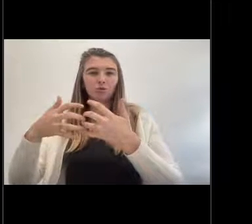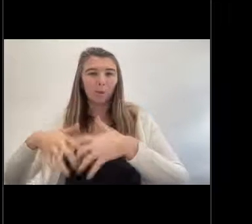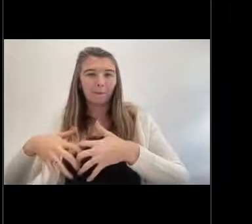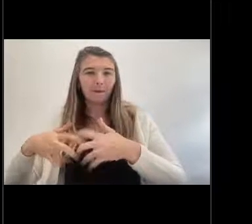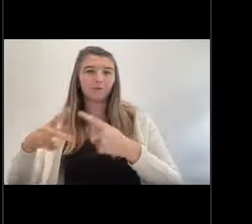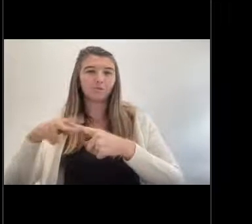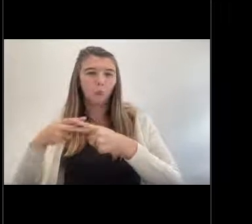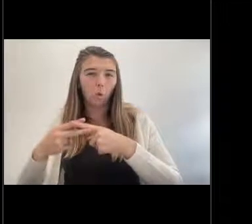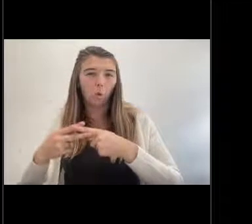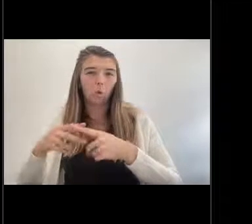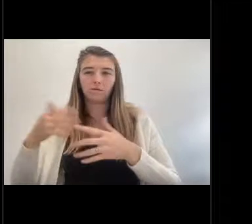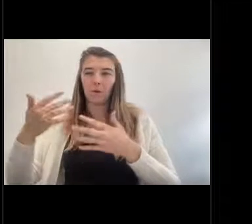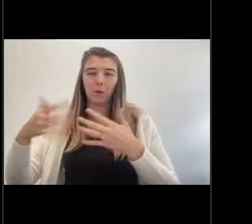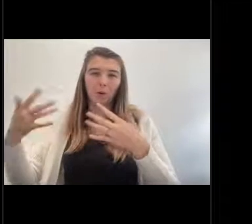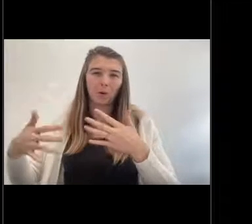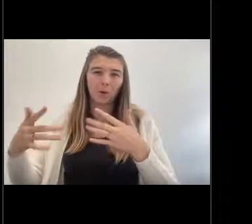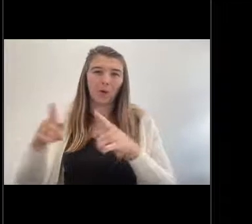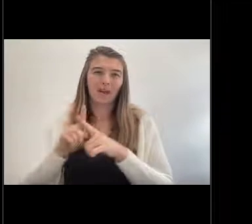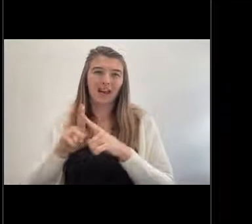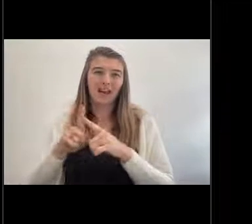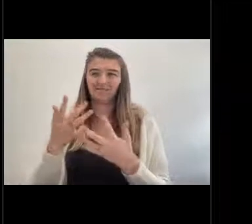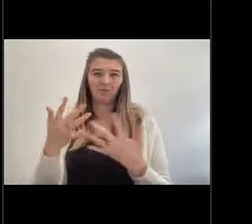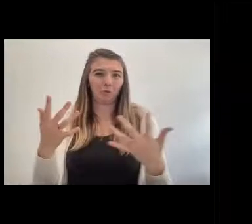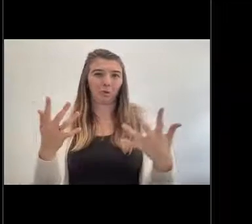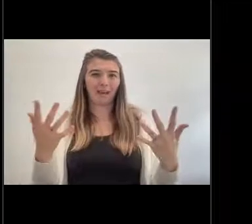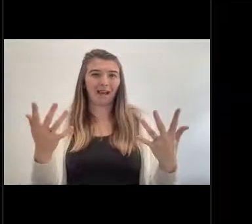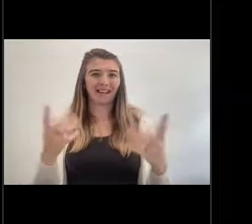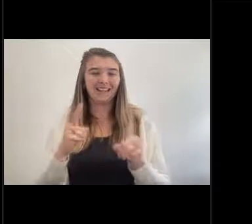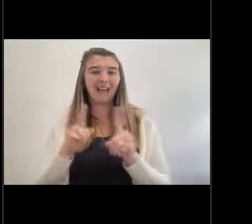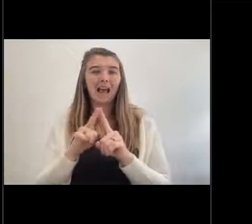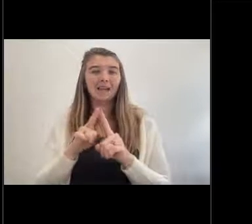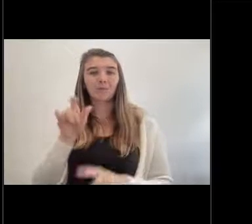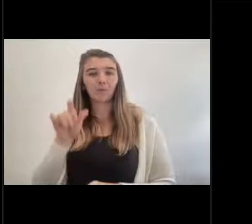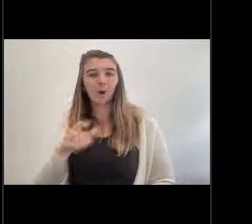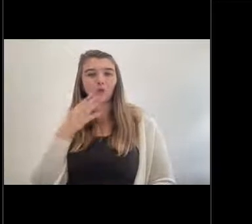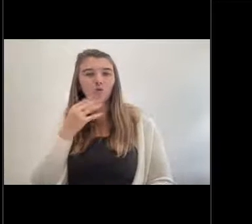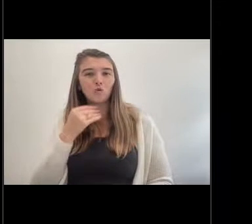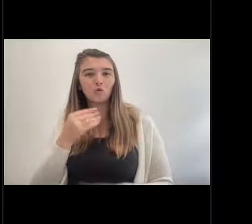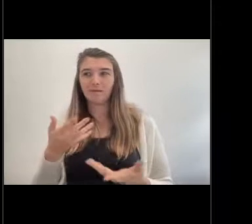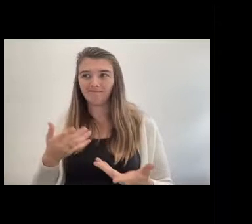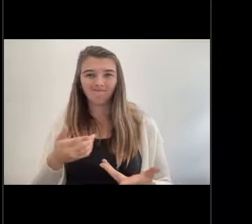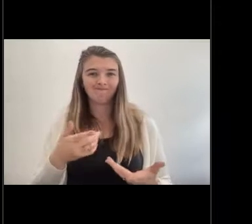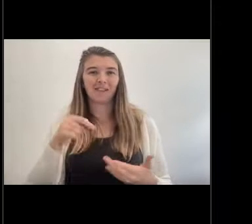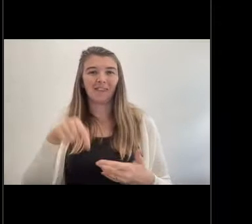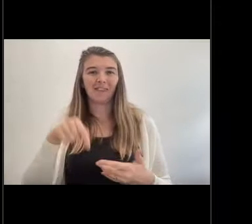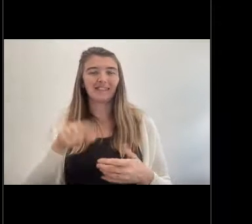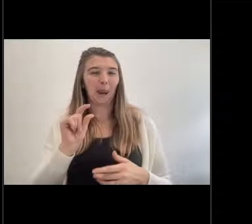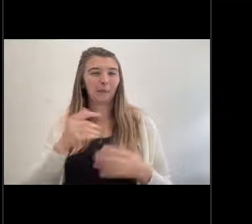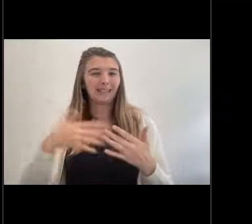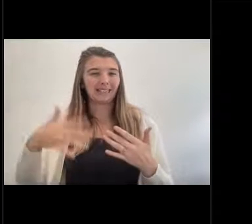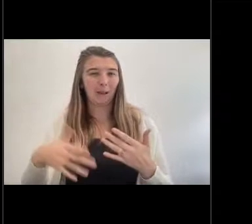of an operator make this approach a little bit costly.